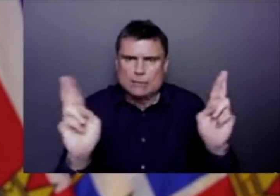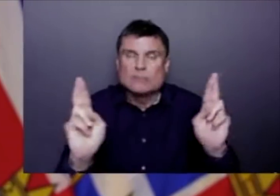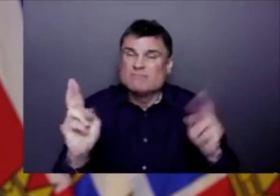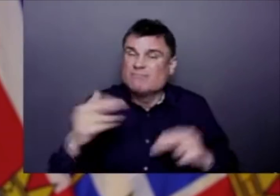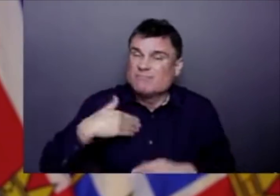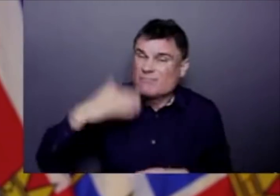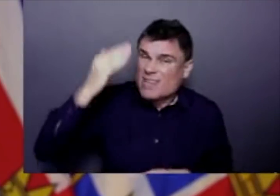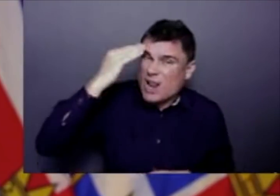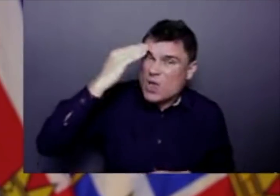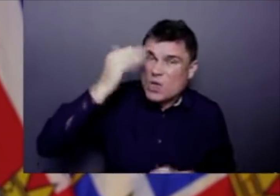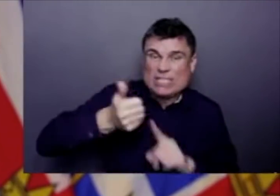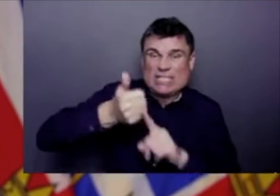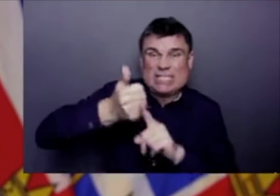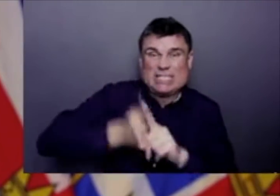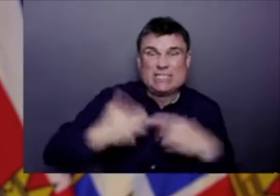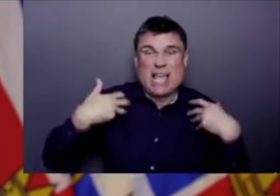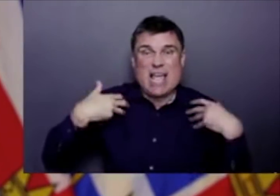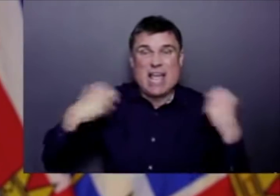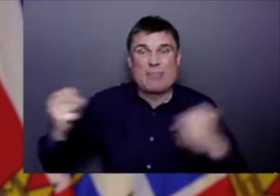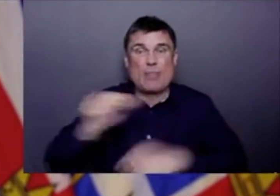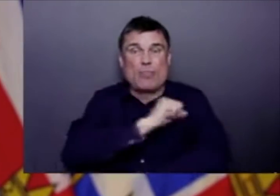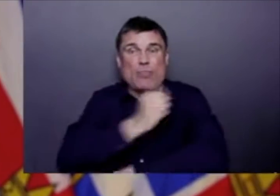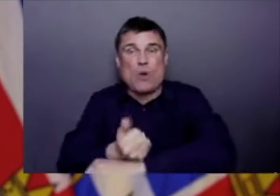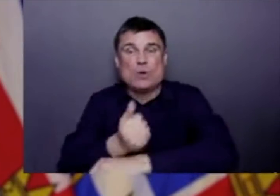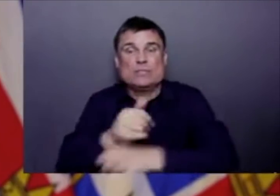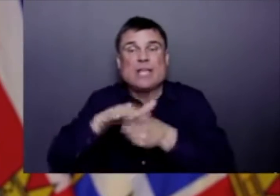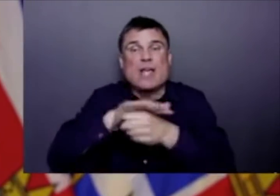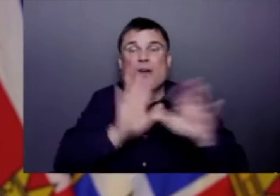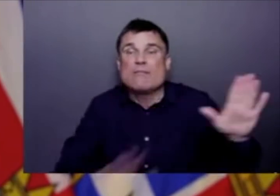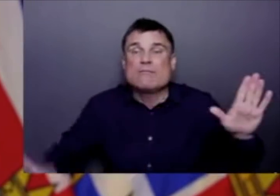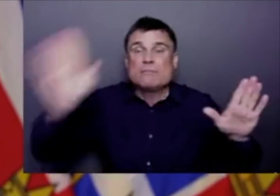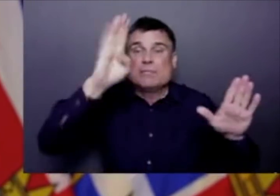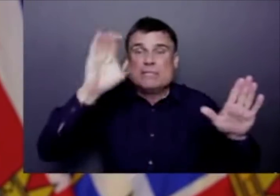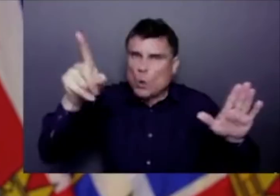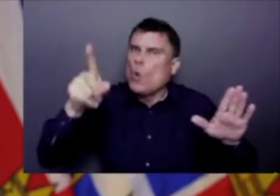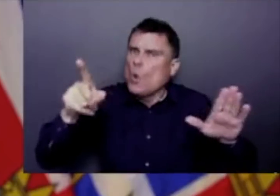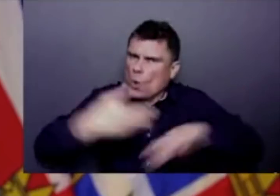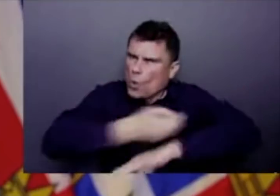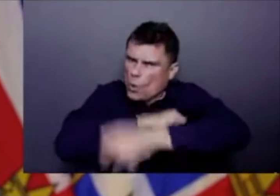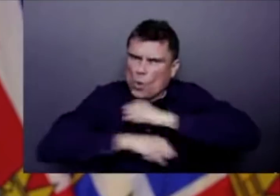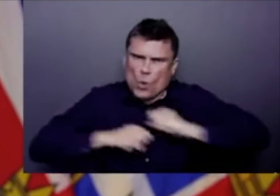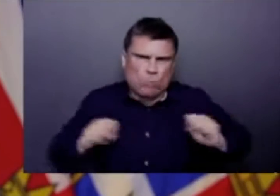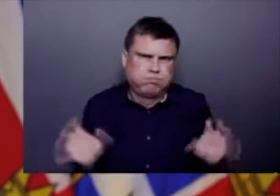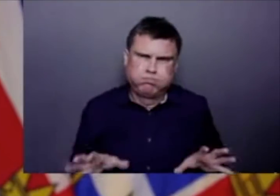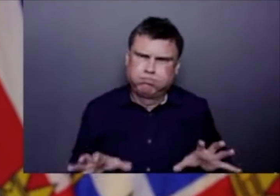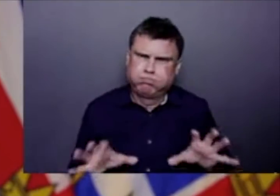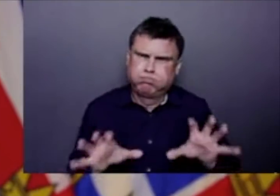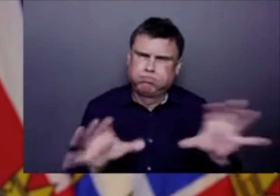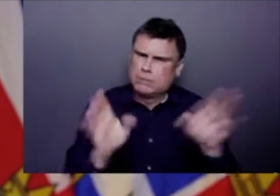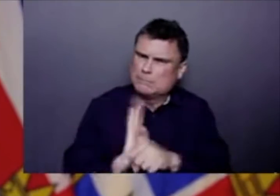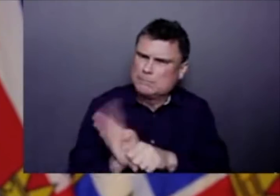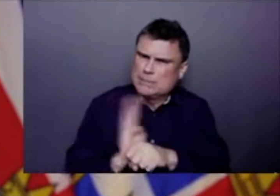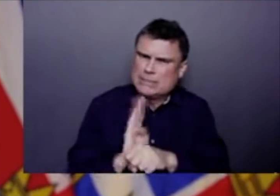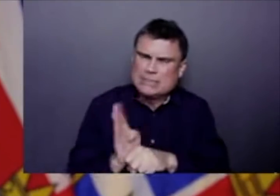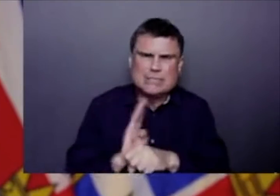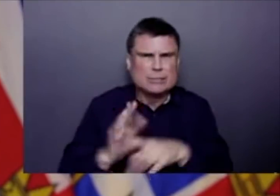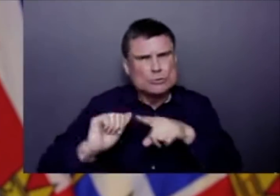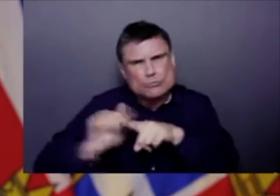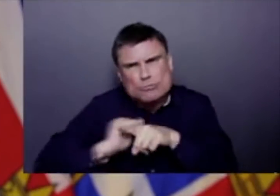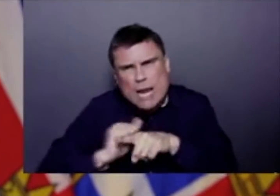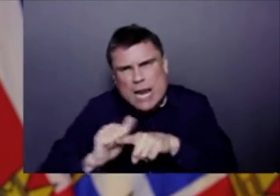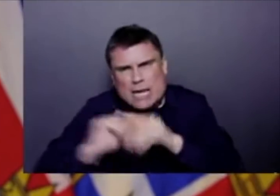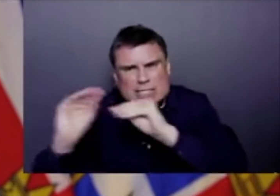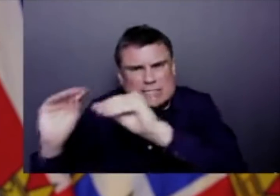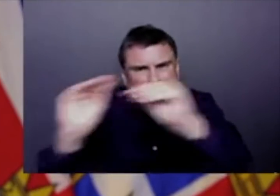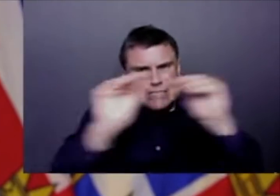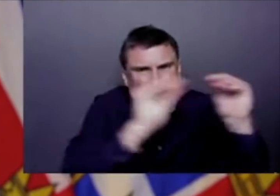doing training, making sure we had the logistics in place, the complexity of pulling together the plans for the